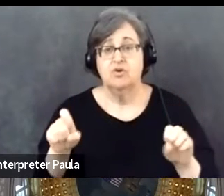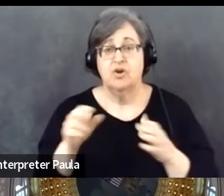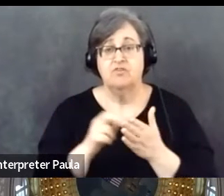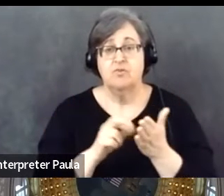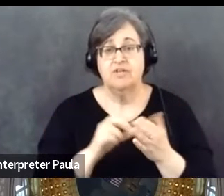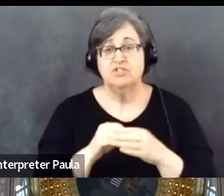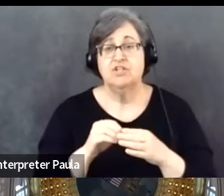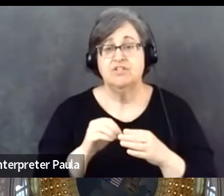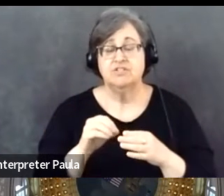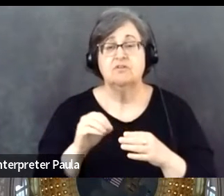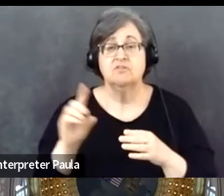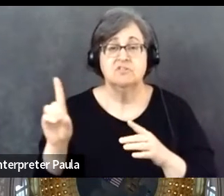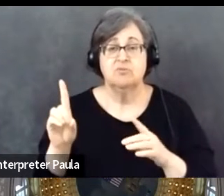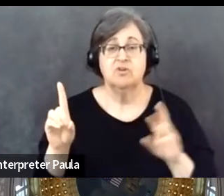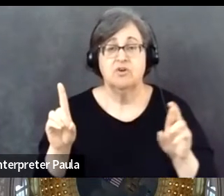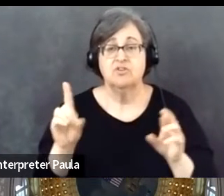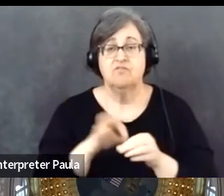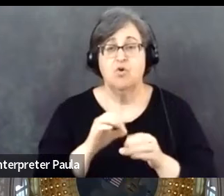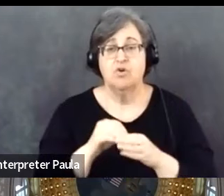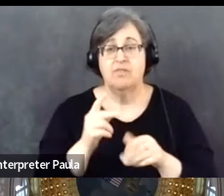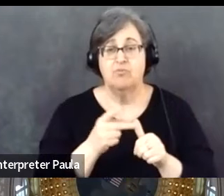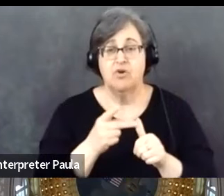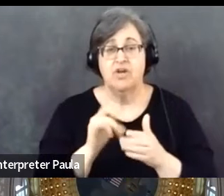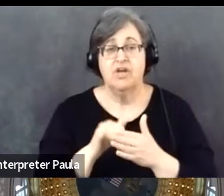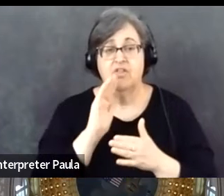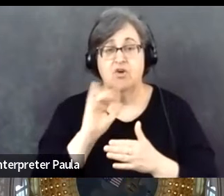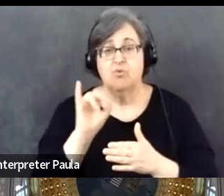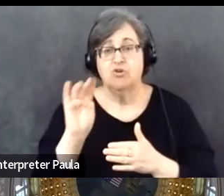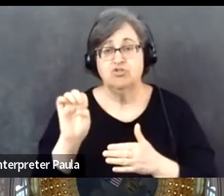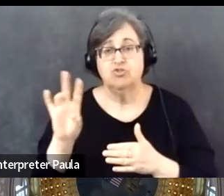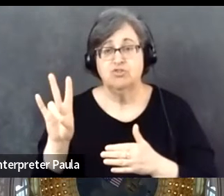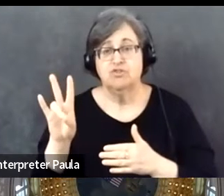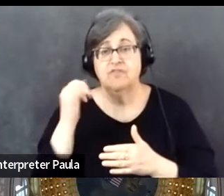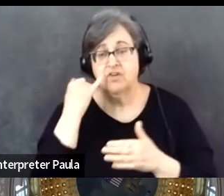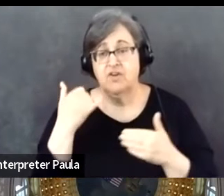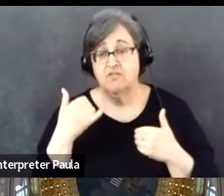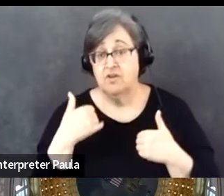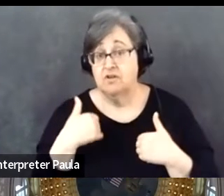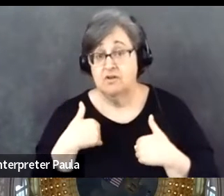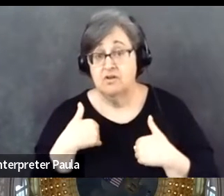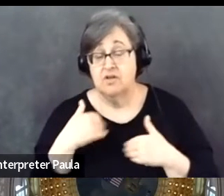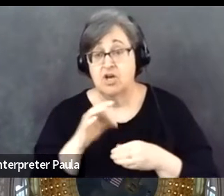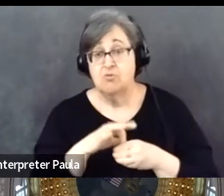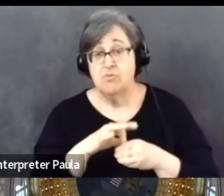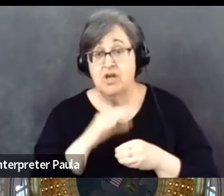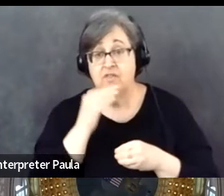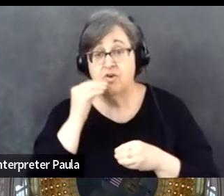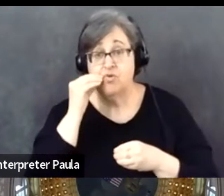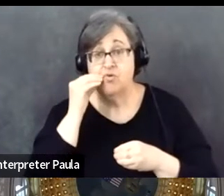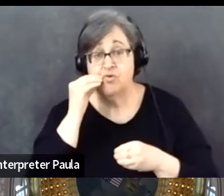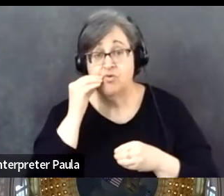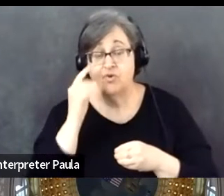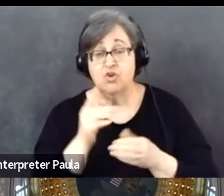in a party to vote in the primary. But that will be June 7th. If you have a ballot at home and